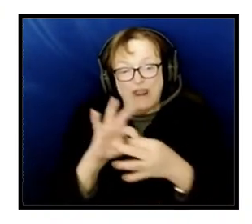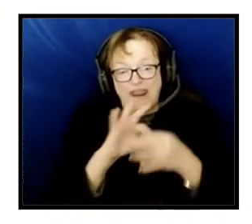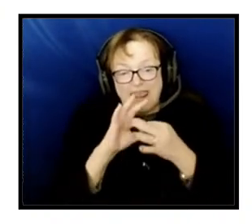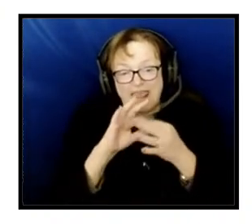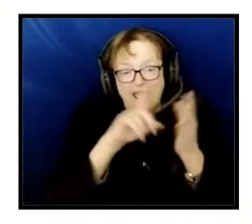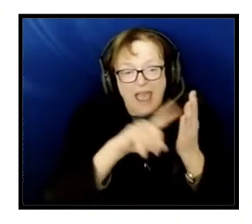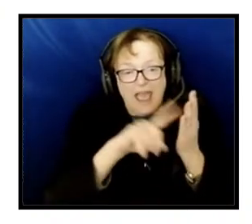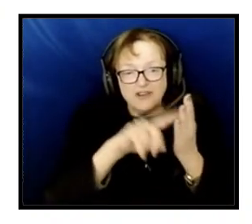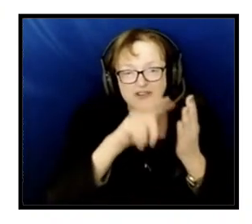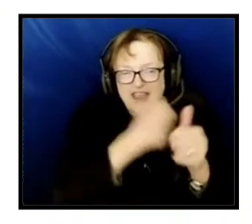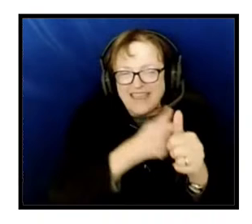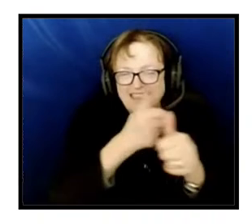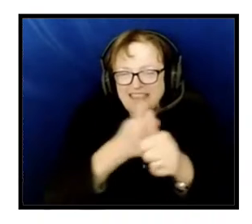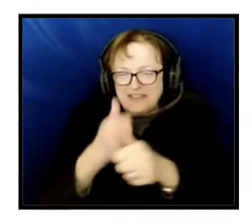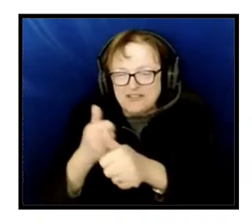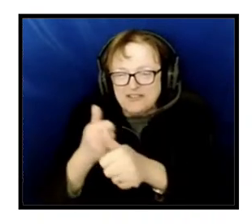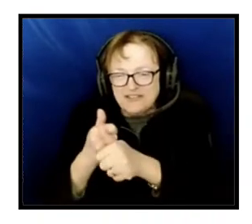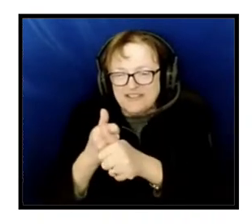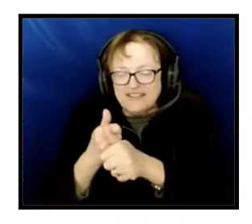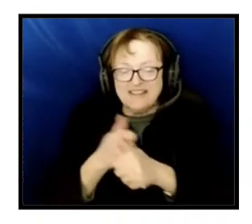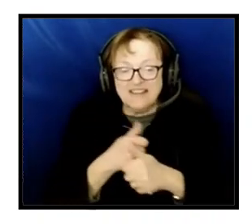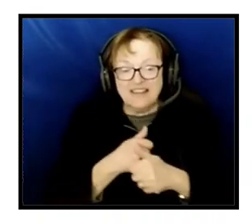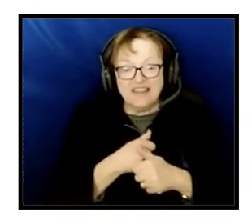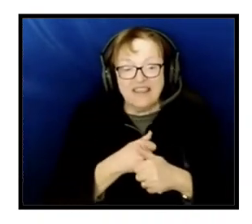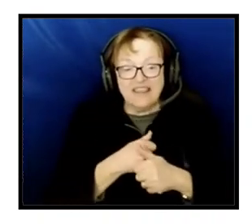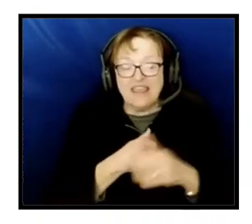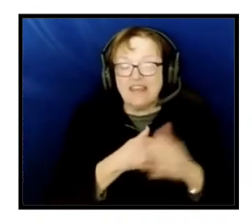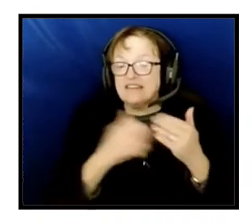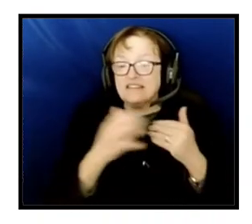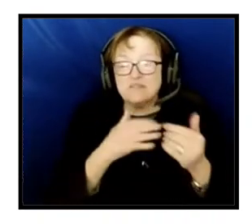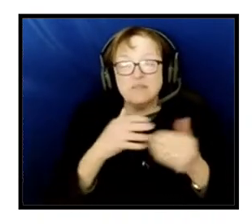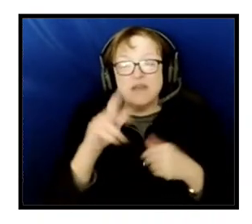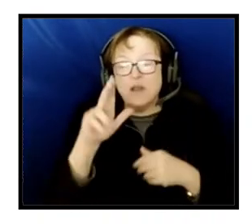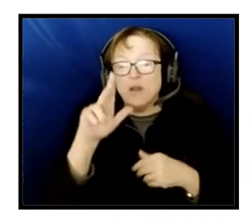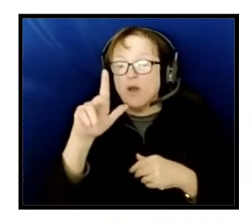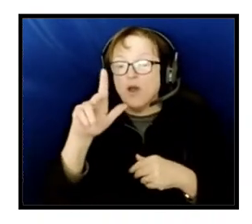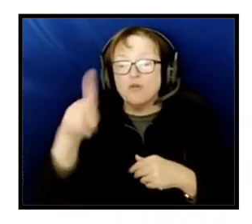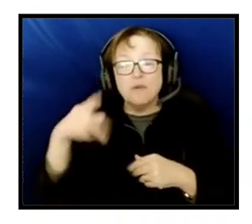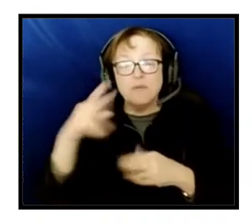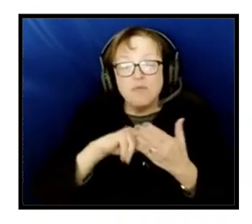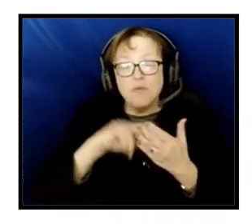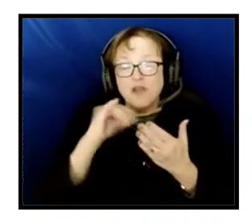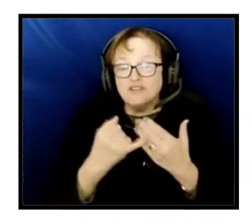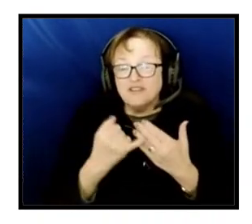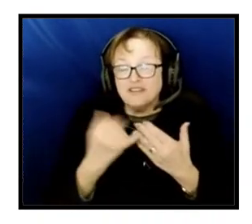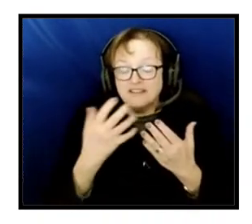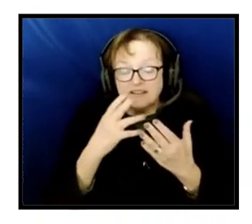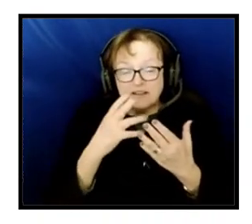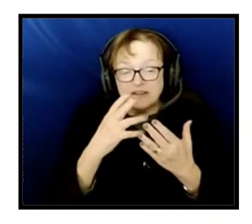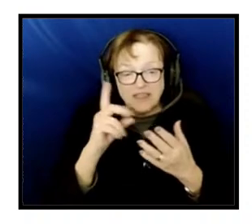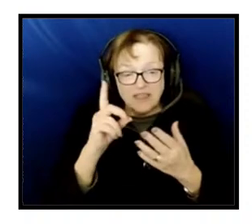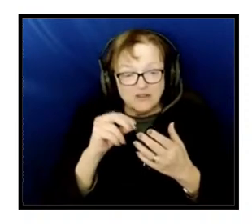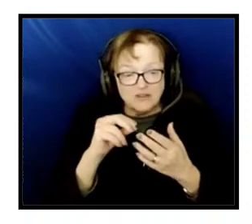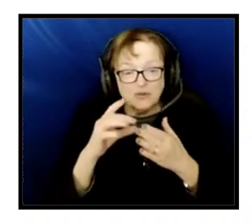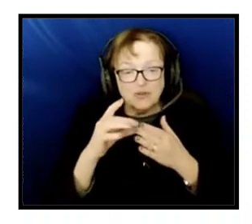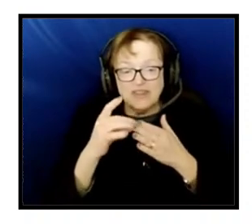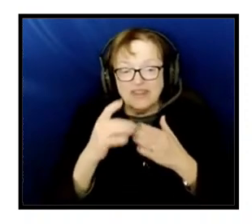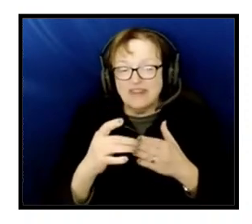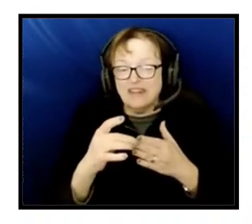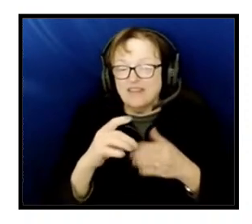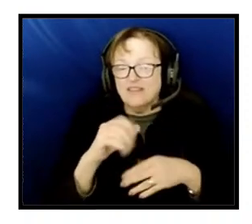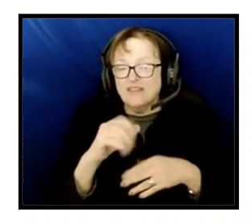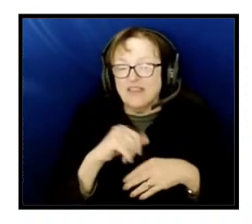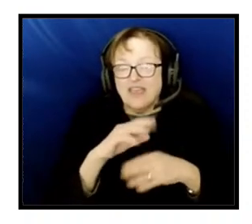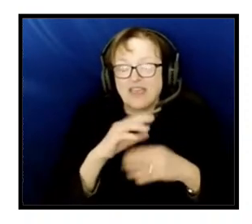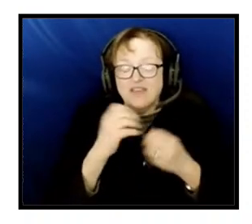And inside of what the Laundromat Project is up to, which I see as being in the lineage of Tony K. Bambara's incredible